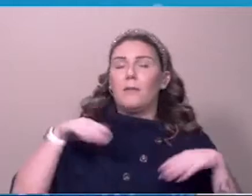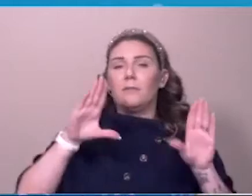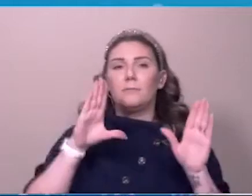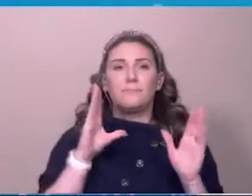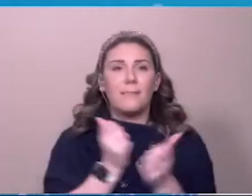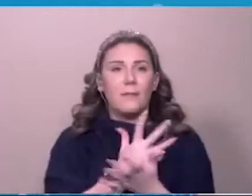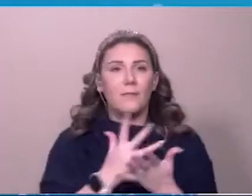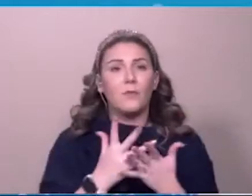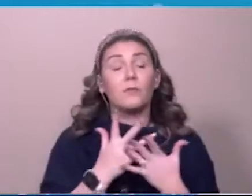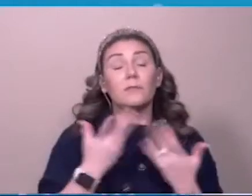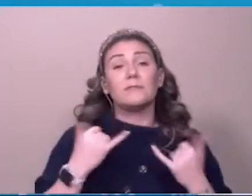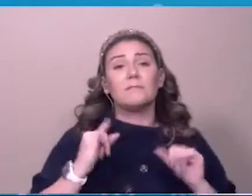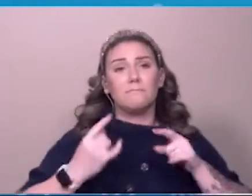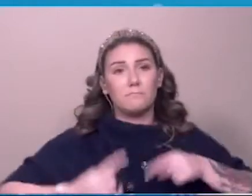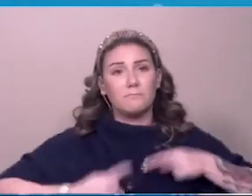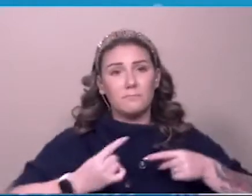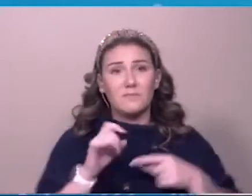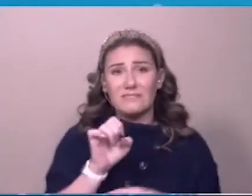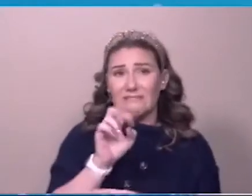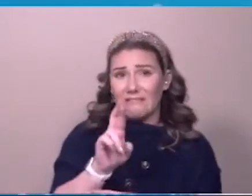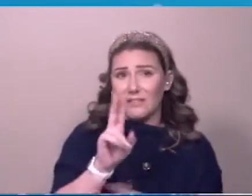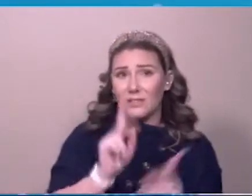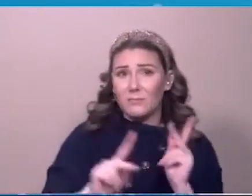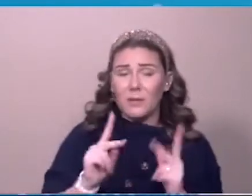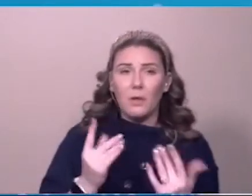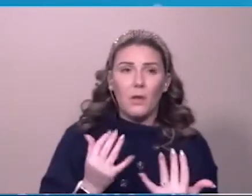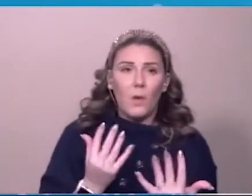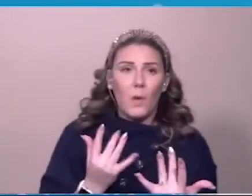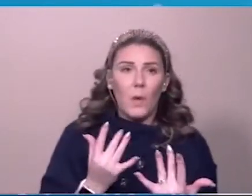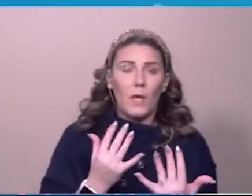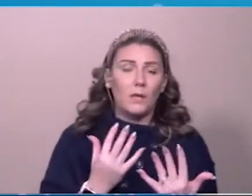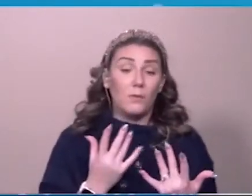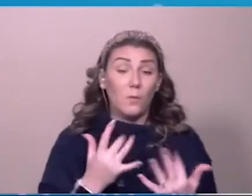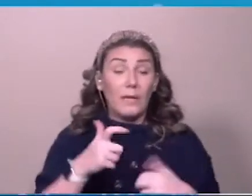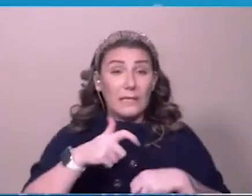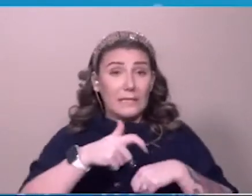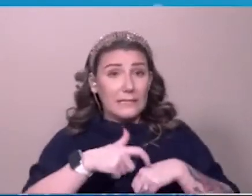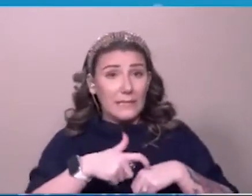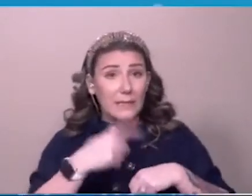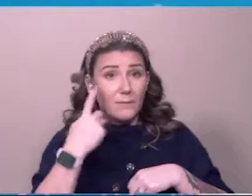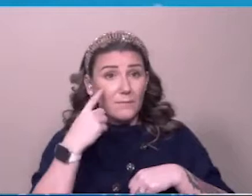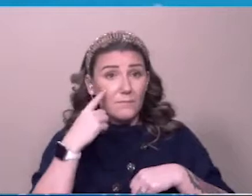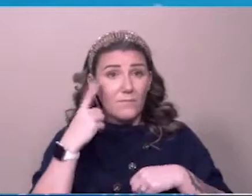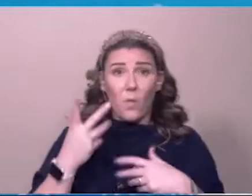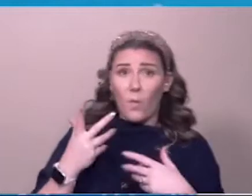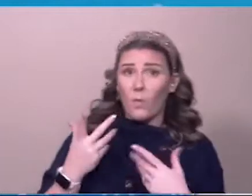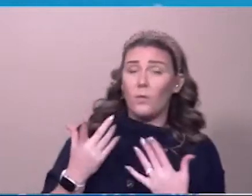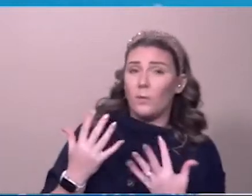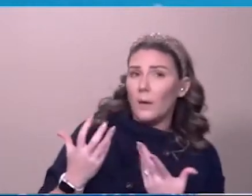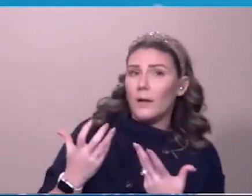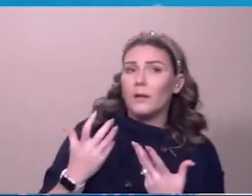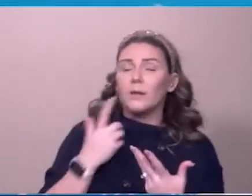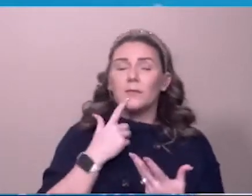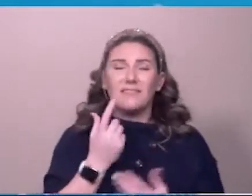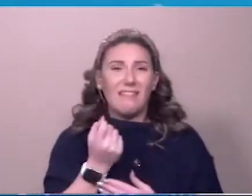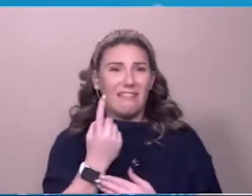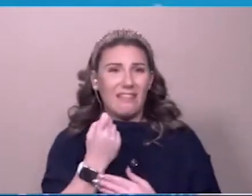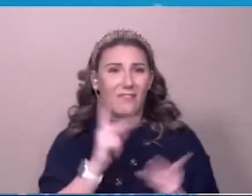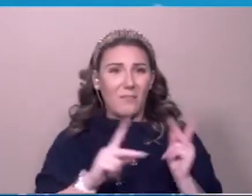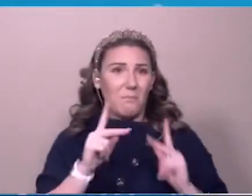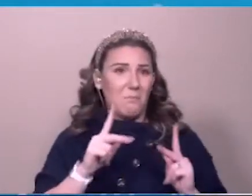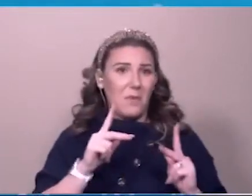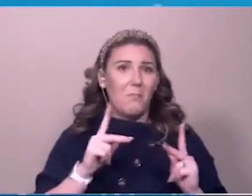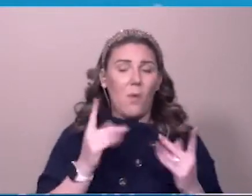have difficulty with people holding in the ER, although the wait time for holding has gone down. We have 11 people holding in the ER this